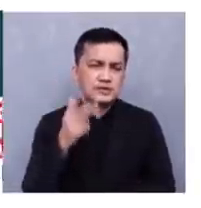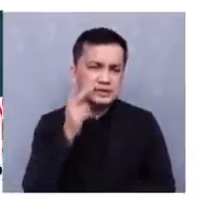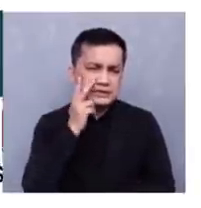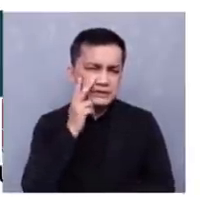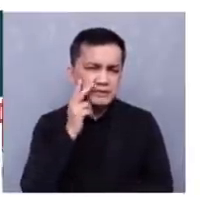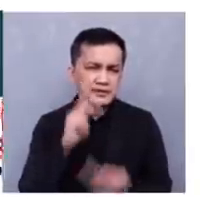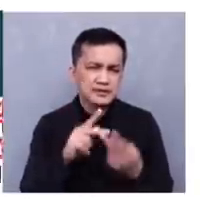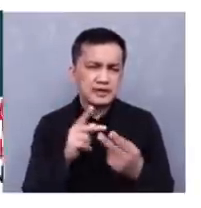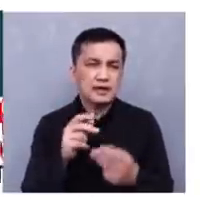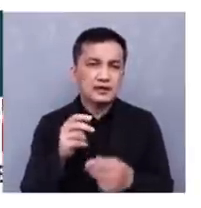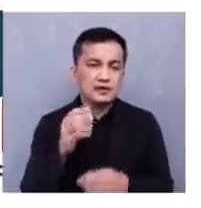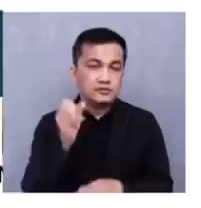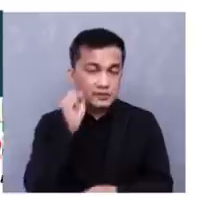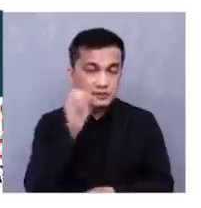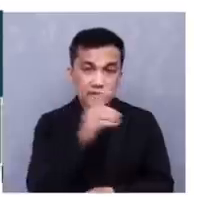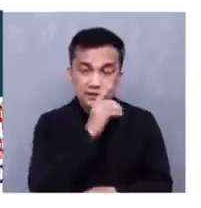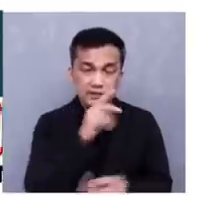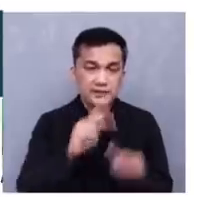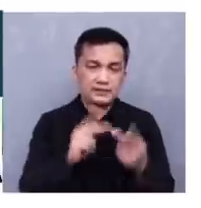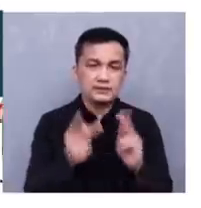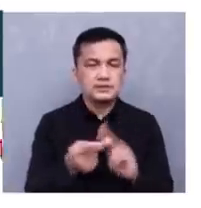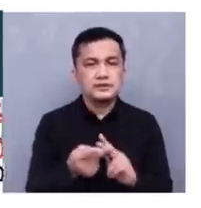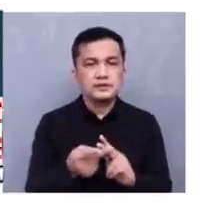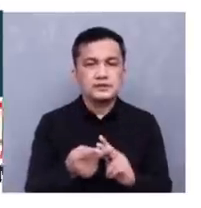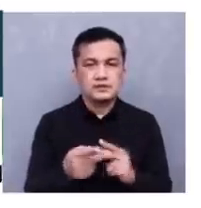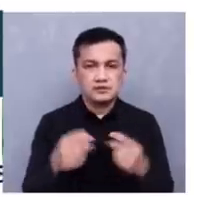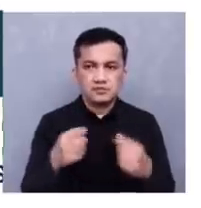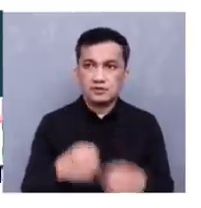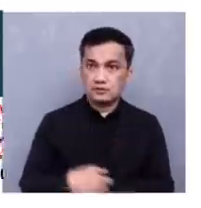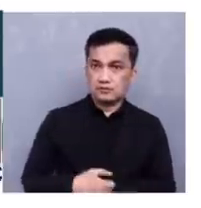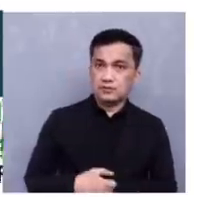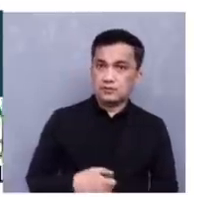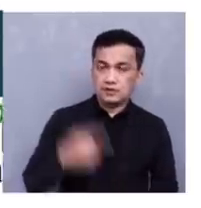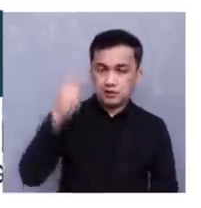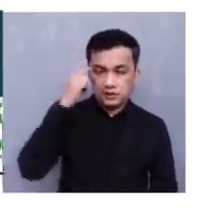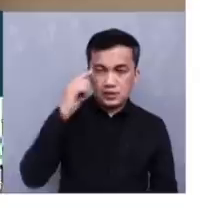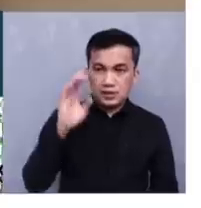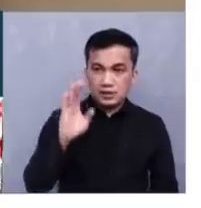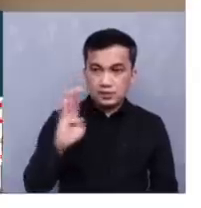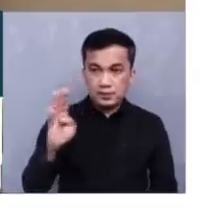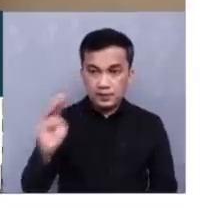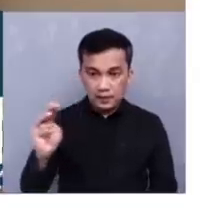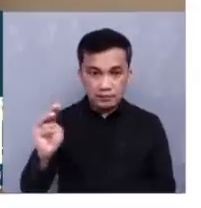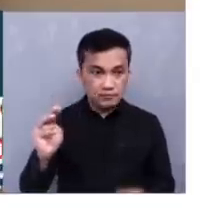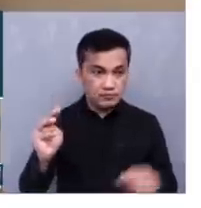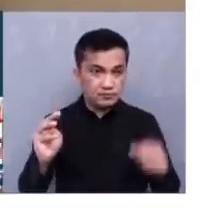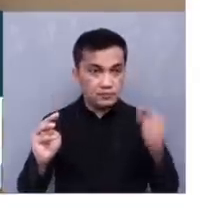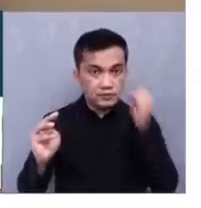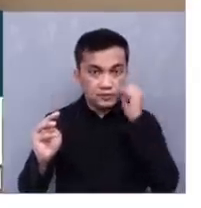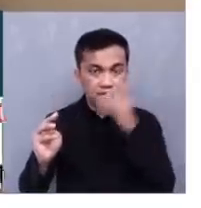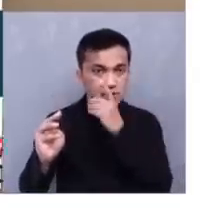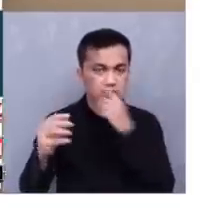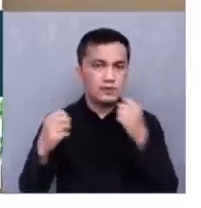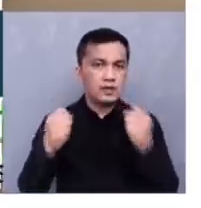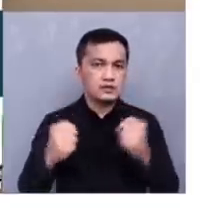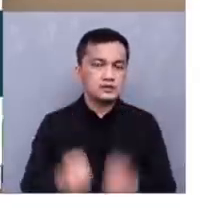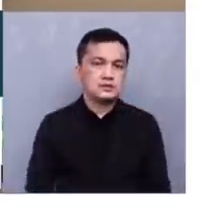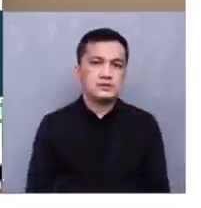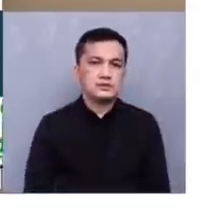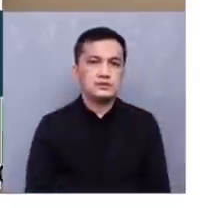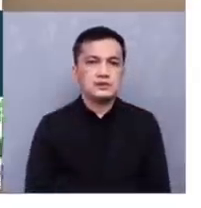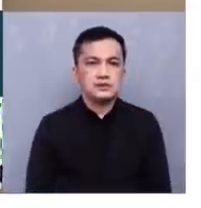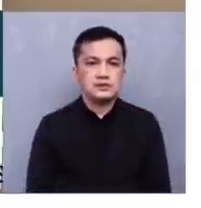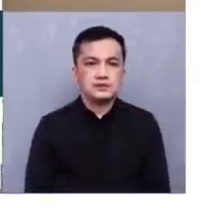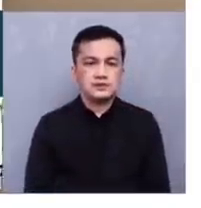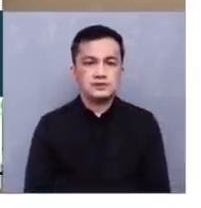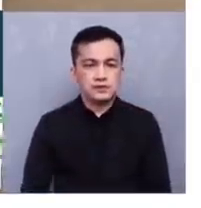As of now, I think it's a very strong tandem, the BBM. I'm saying all this objectively, nothing